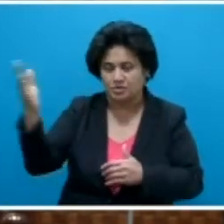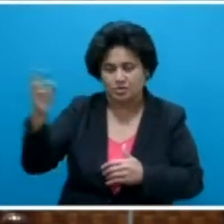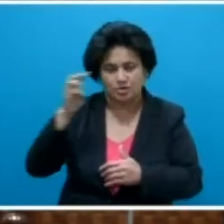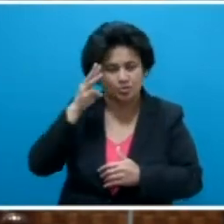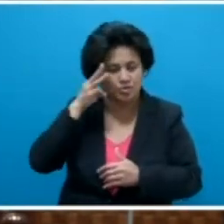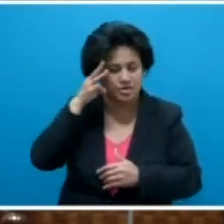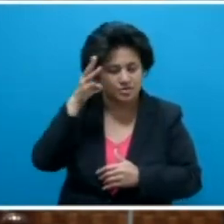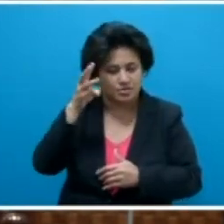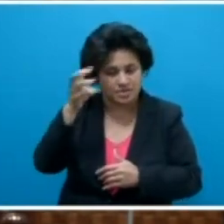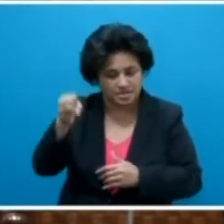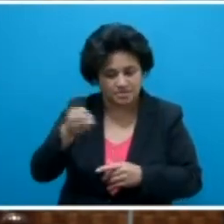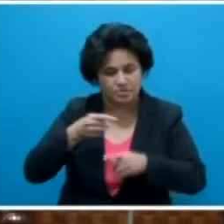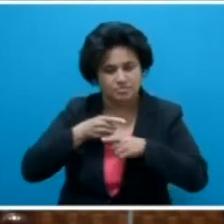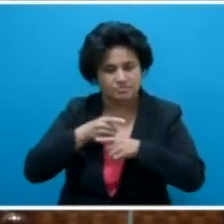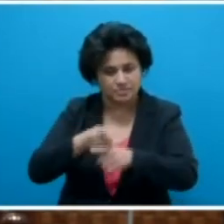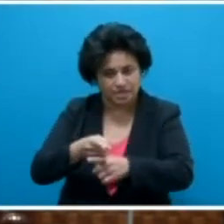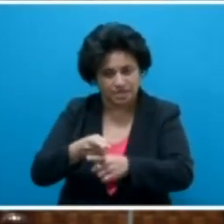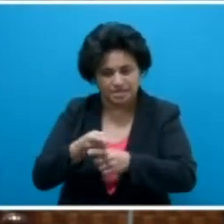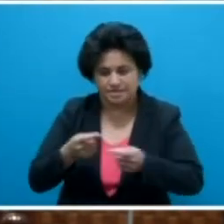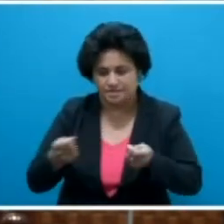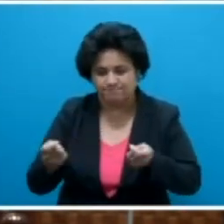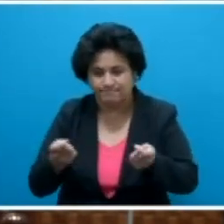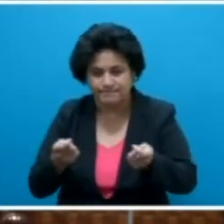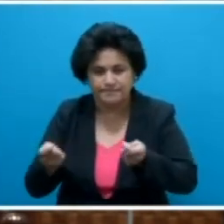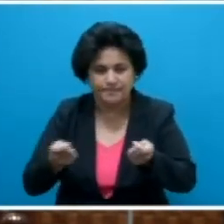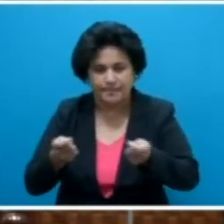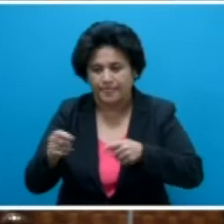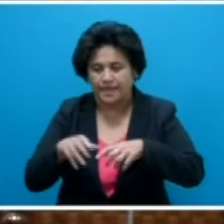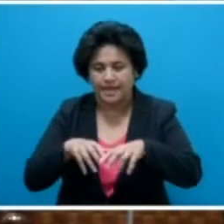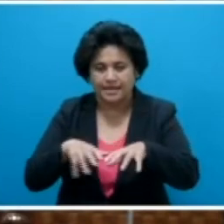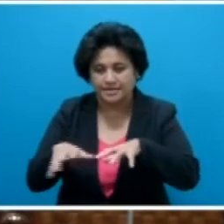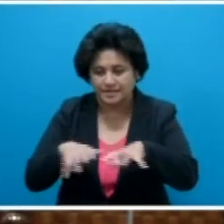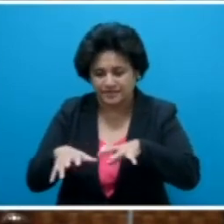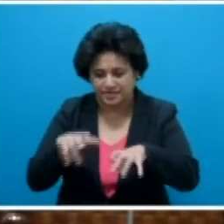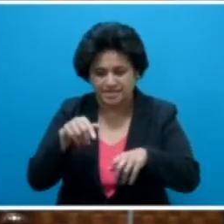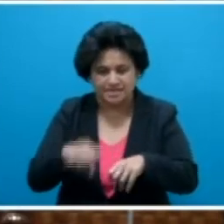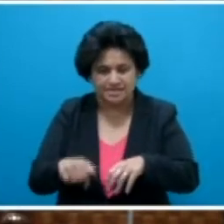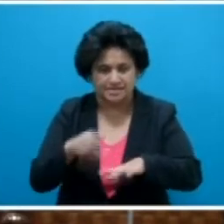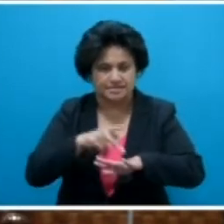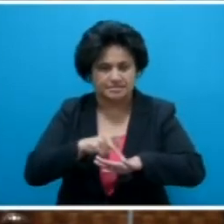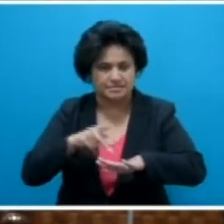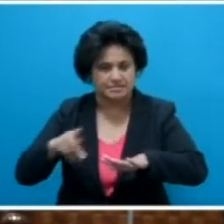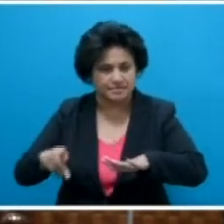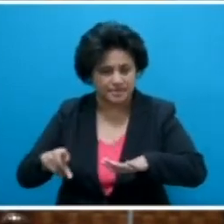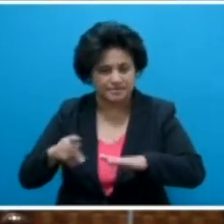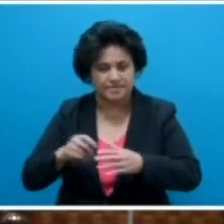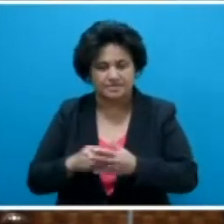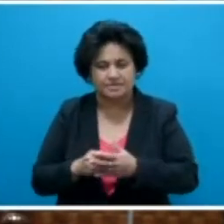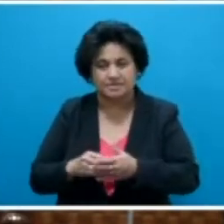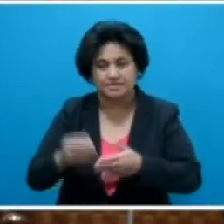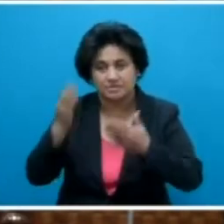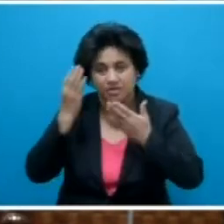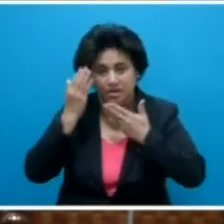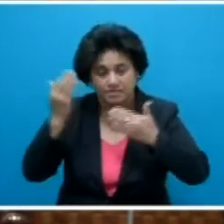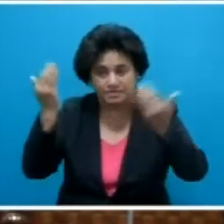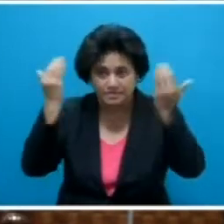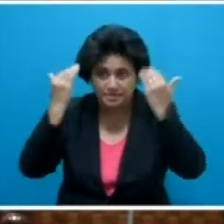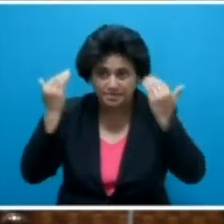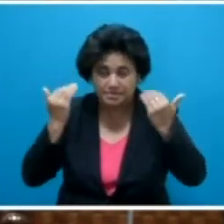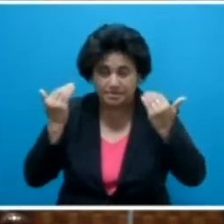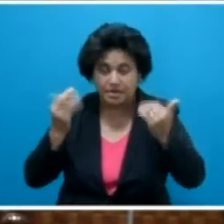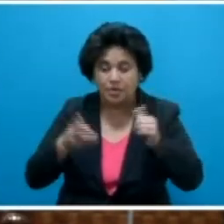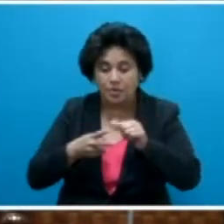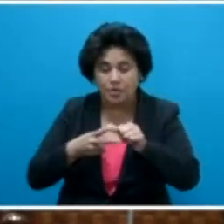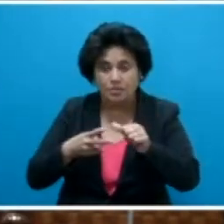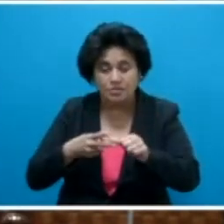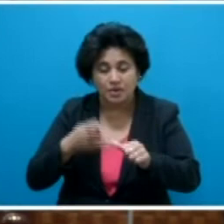you guide and manage the activities of this August House. Honorable Speaker Say, I also extend my